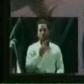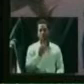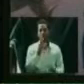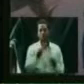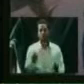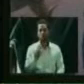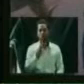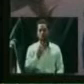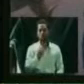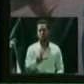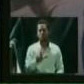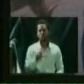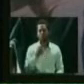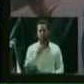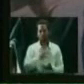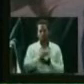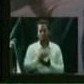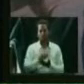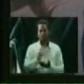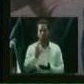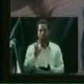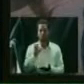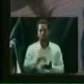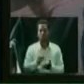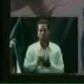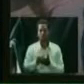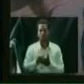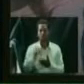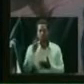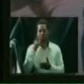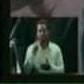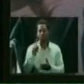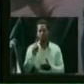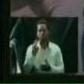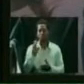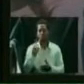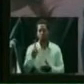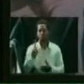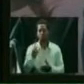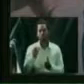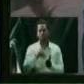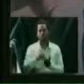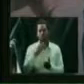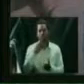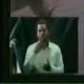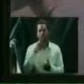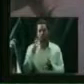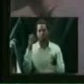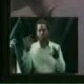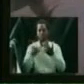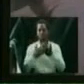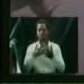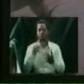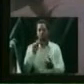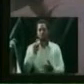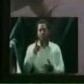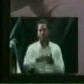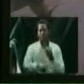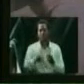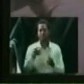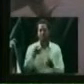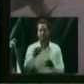approval of a $29,700 grant from the Broad Center, which requires matching taxpayer funds in the amount of